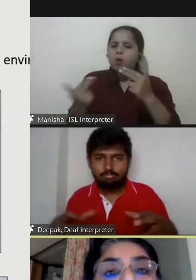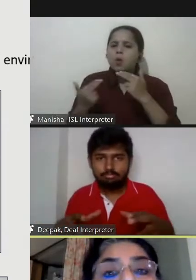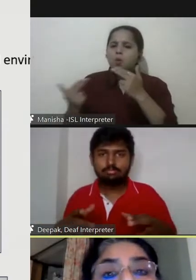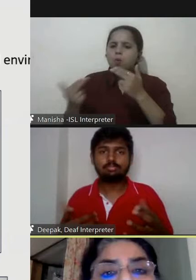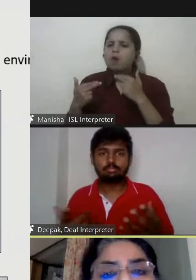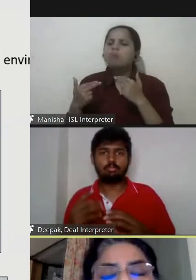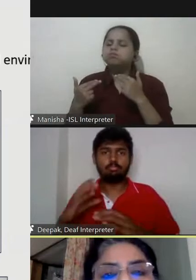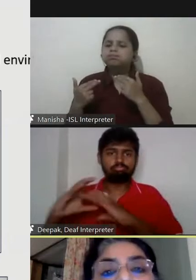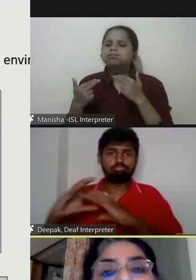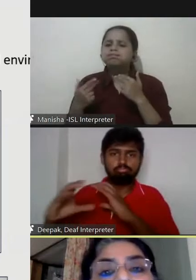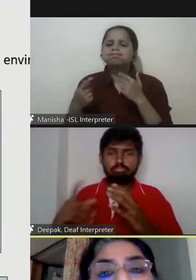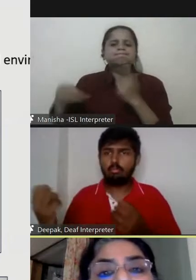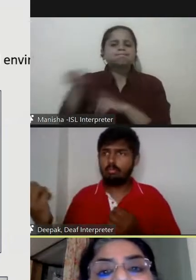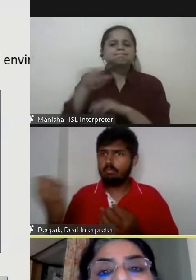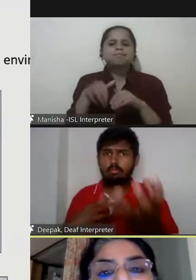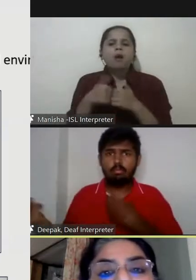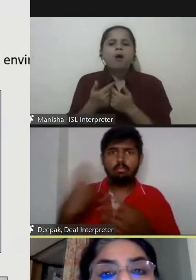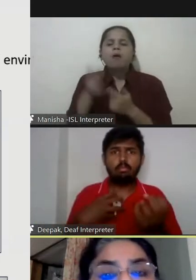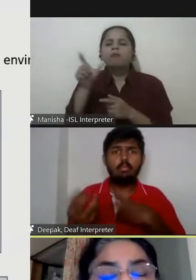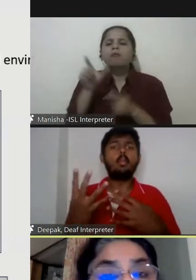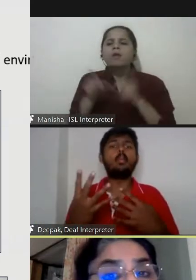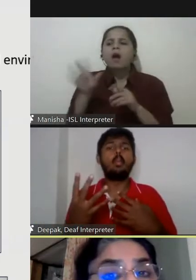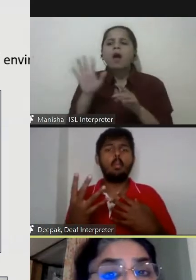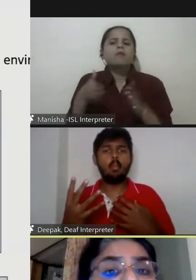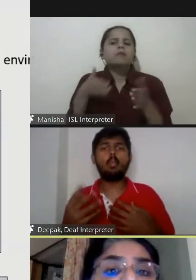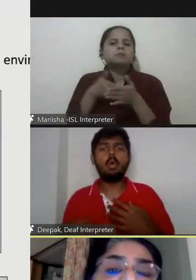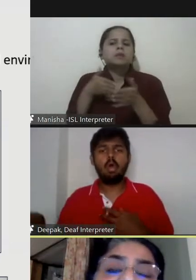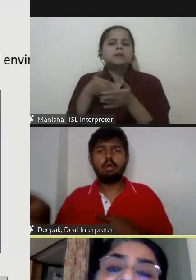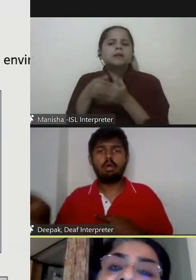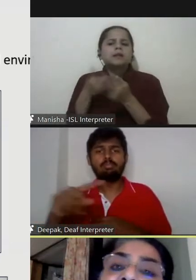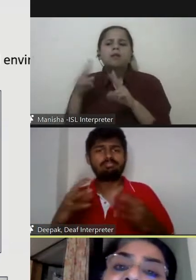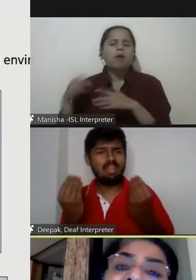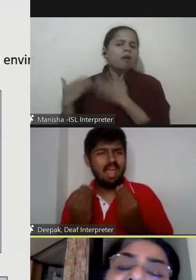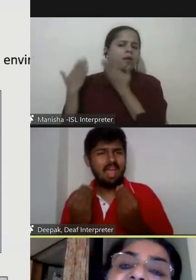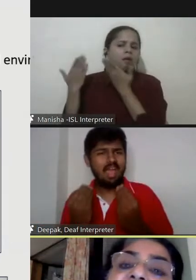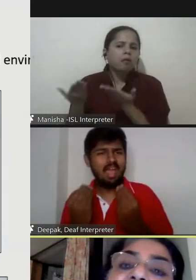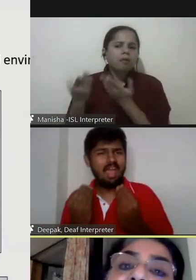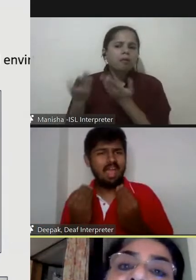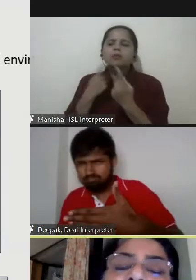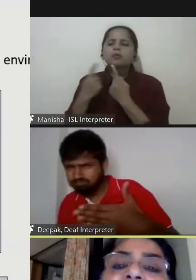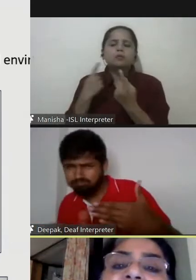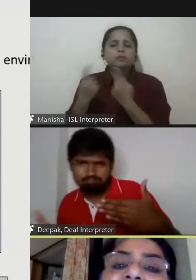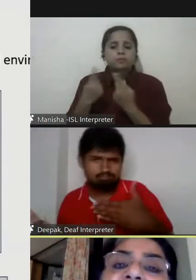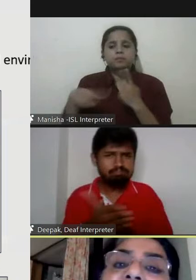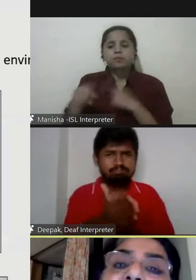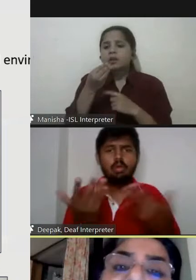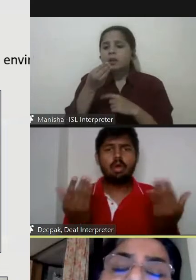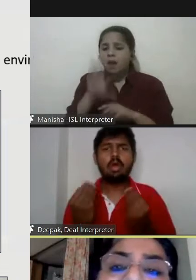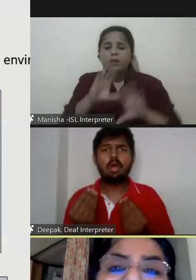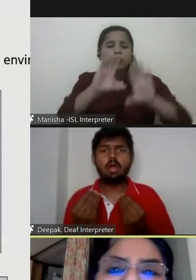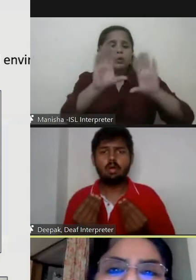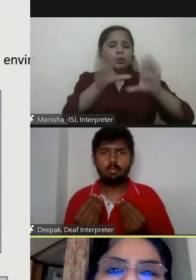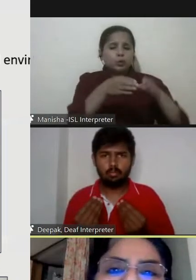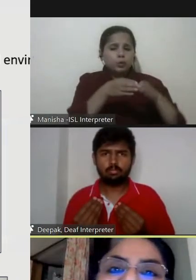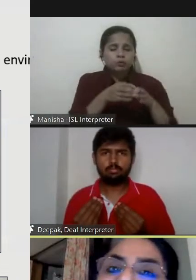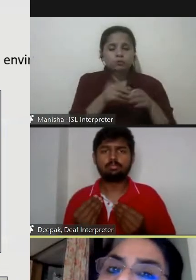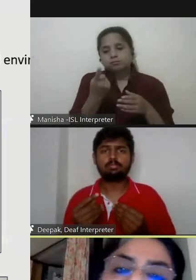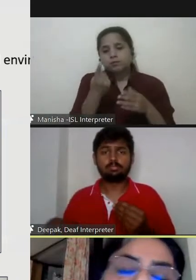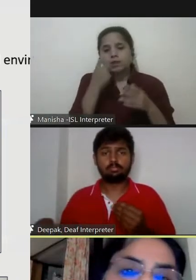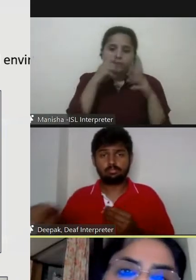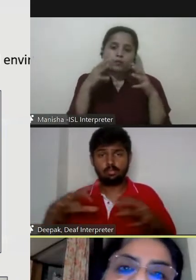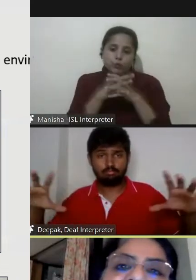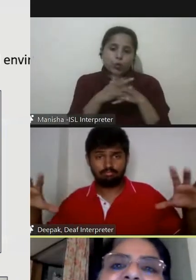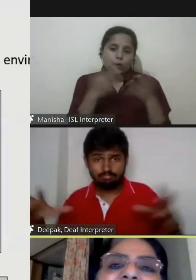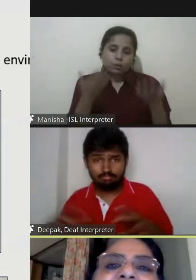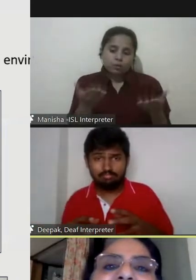about what kinds of barriers they were facing. And then there were specific groups, for example, women.